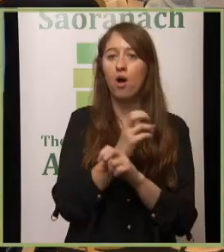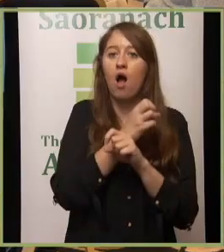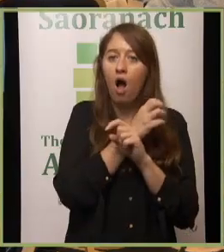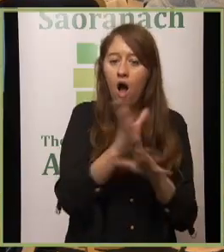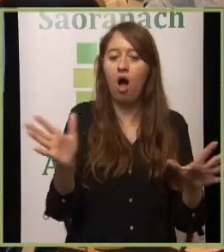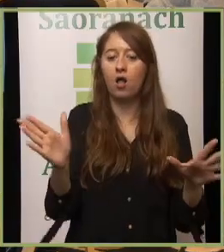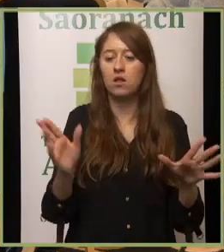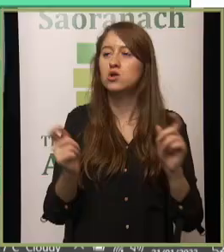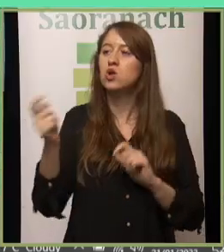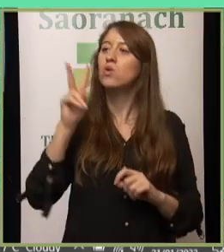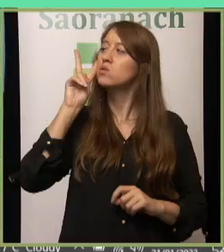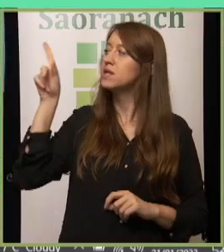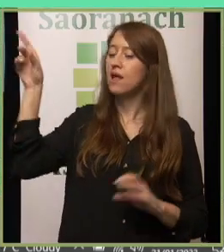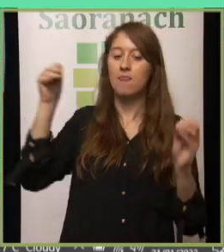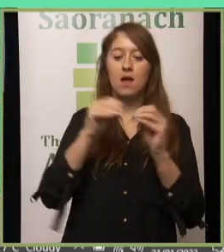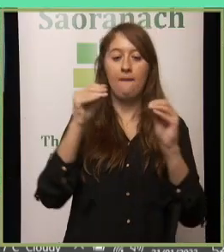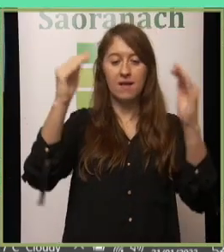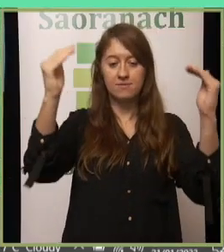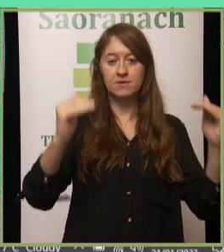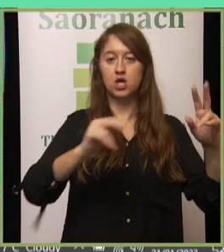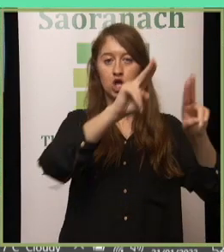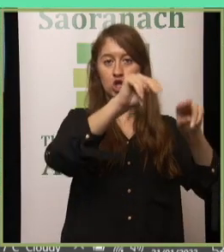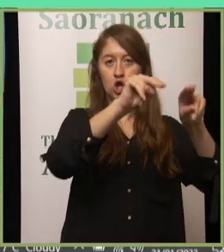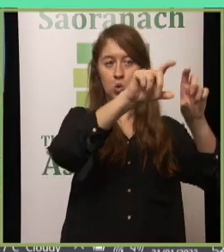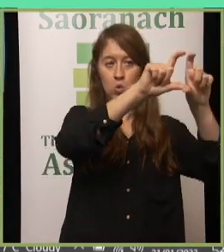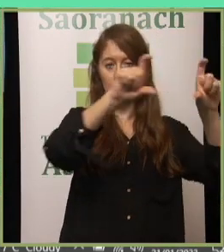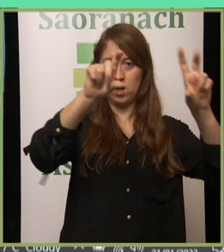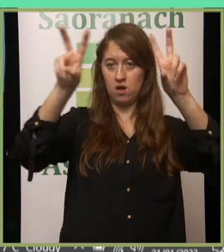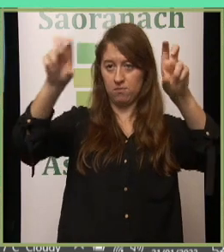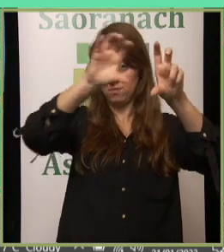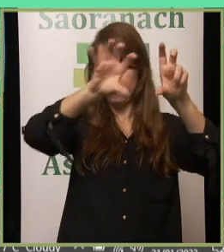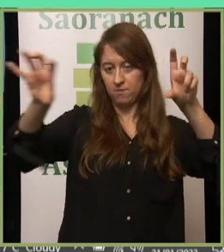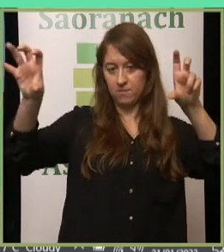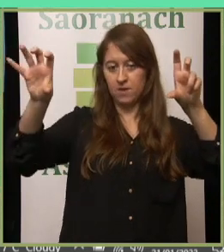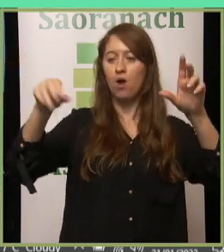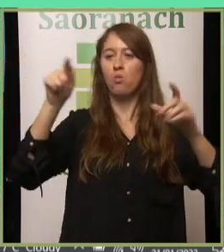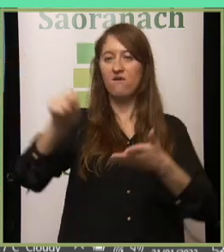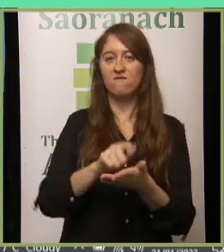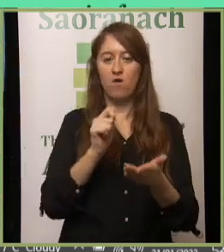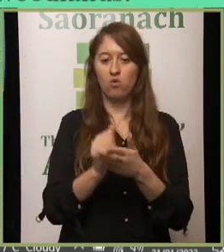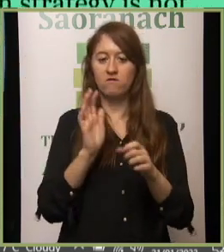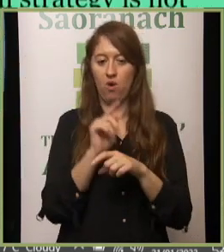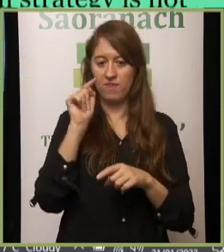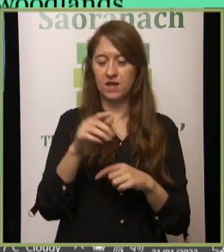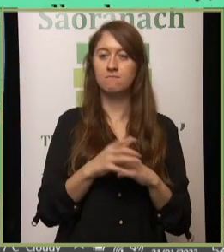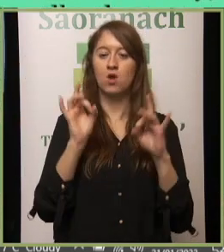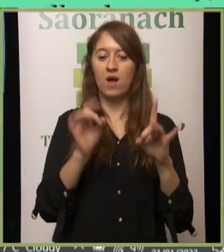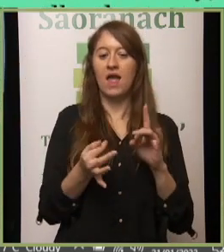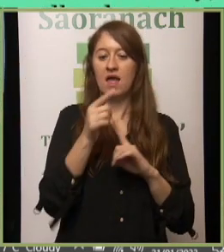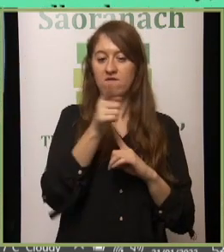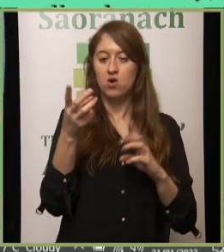If we can just see that only. Thank you. So all those in favour of